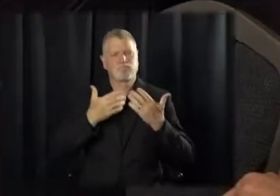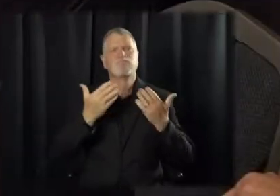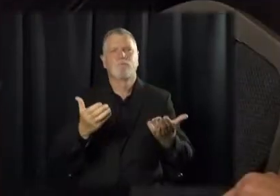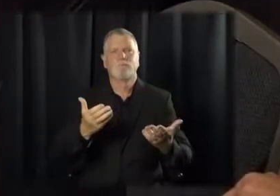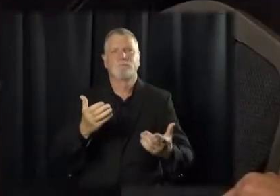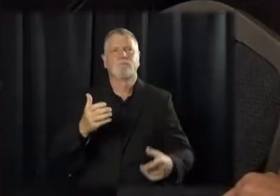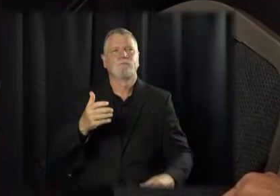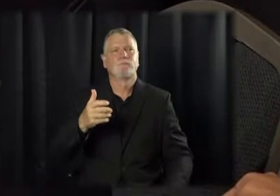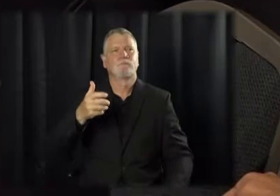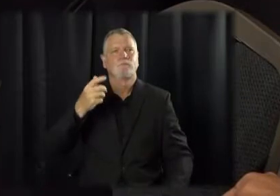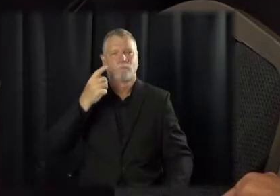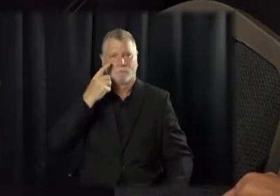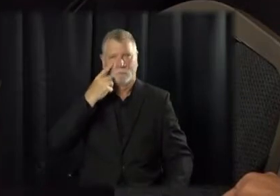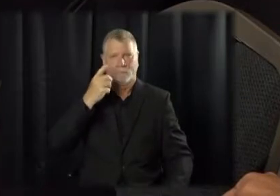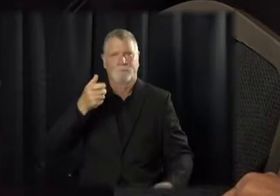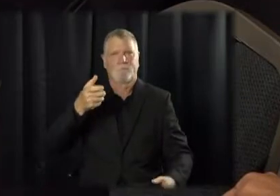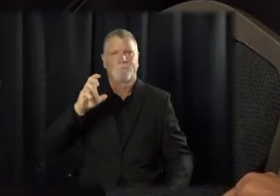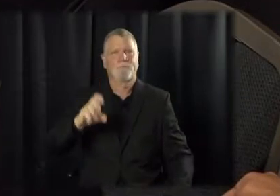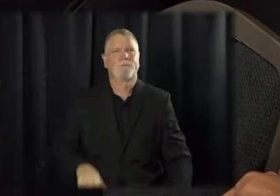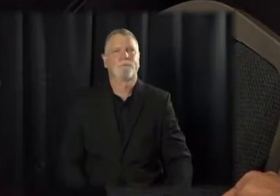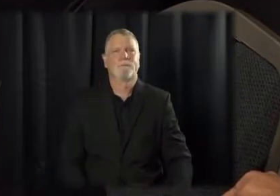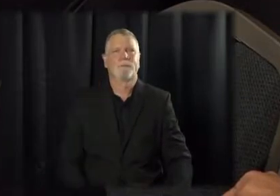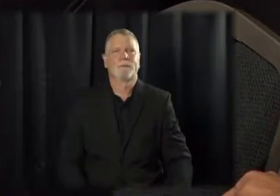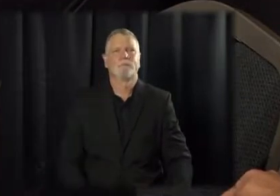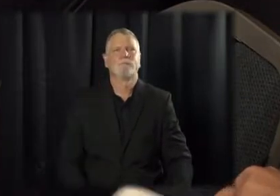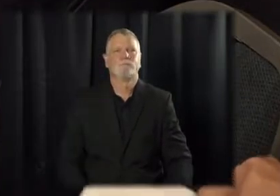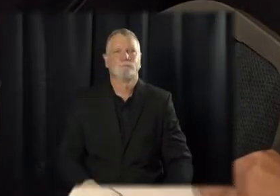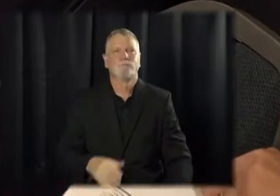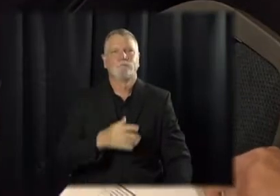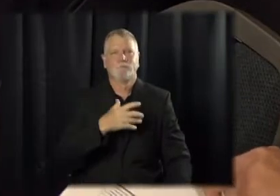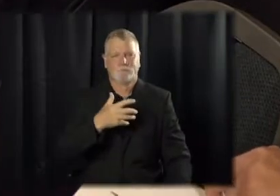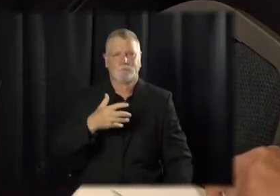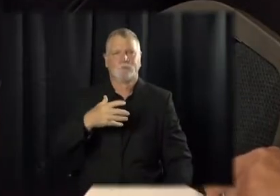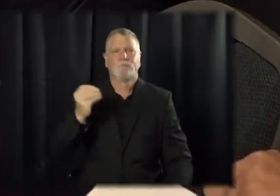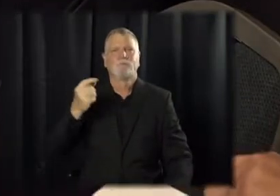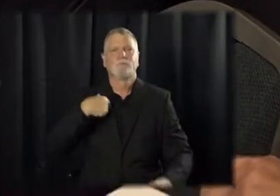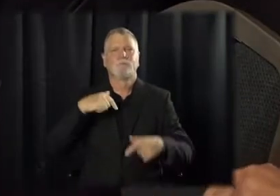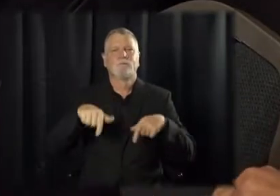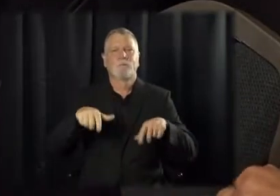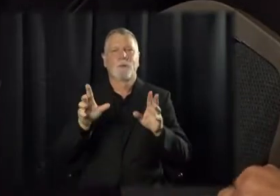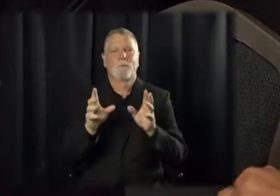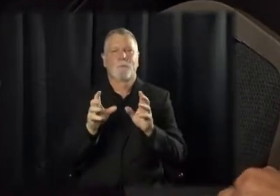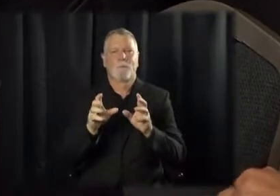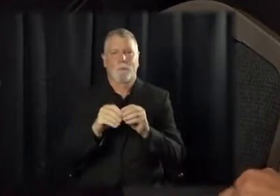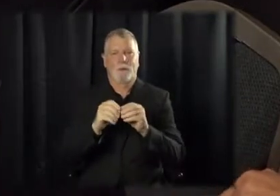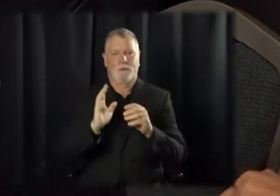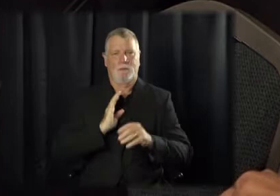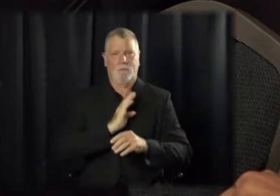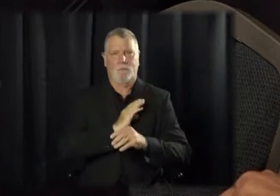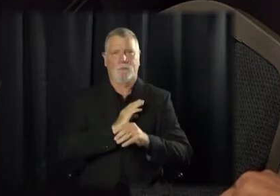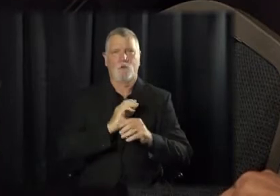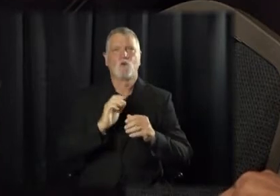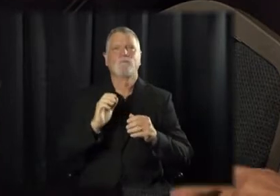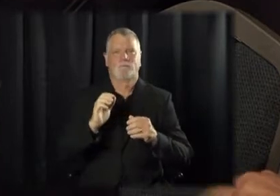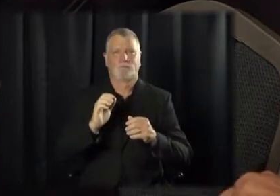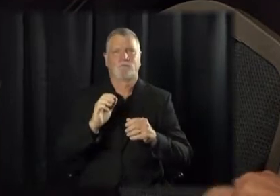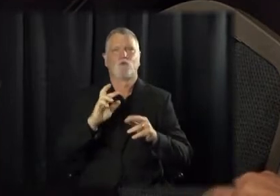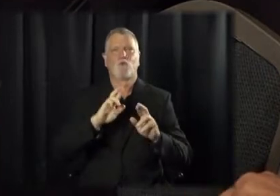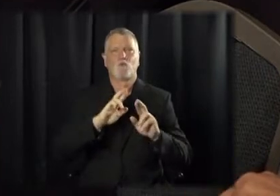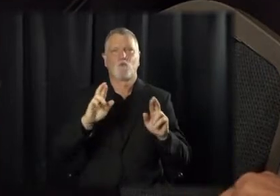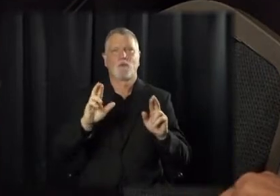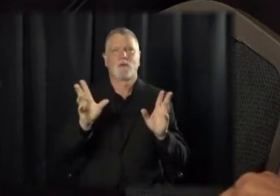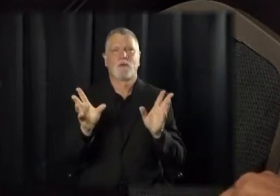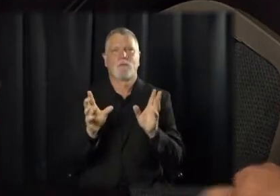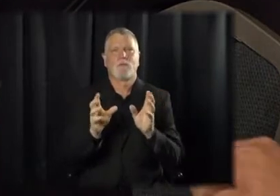carries unanimously once again. The next item of business that we have is reprogramming requests